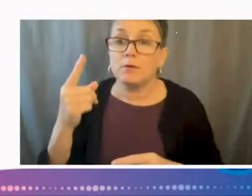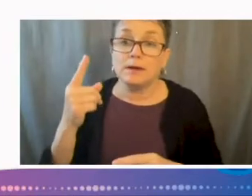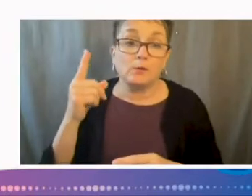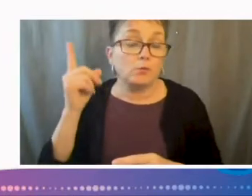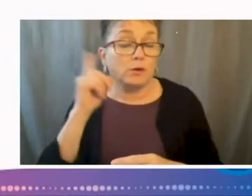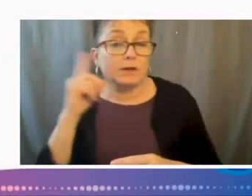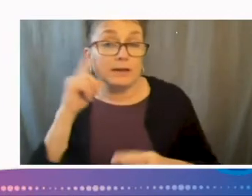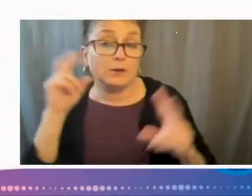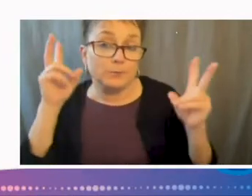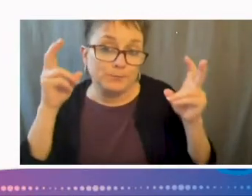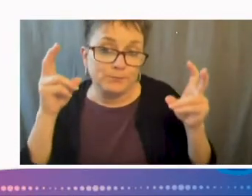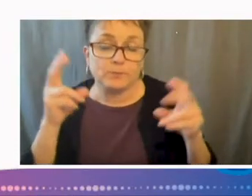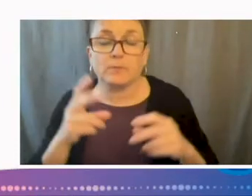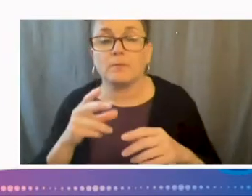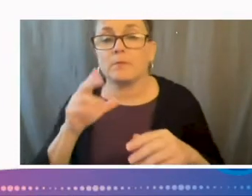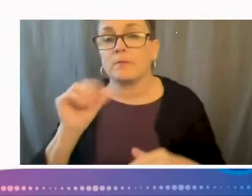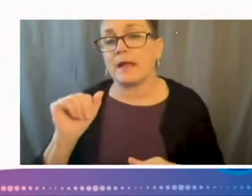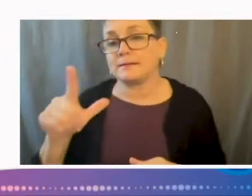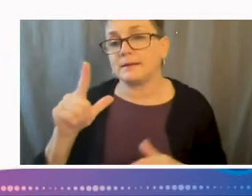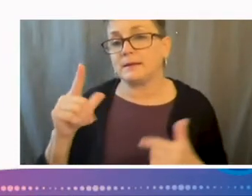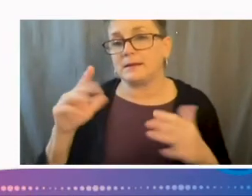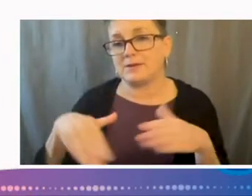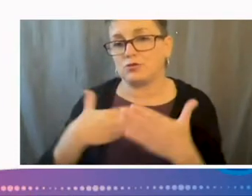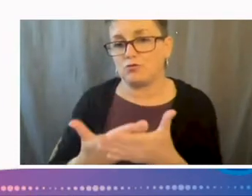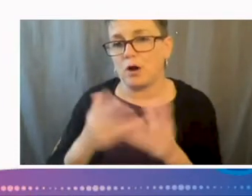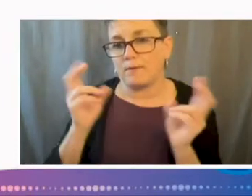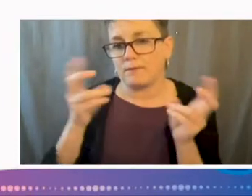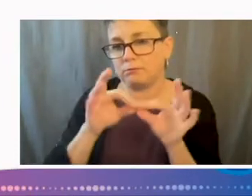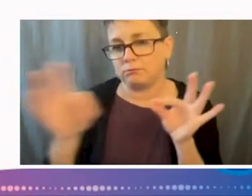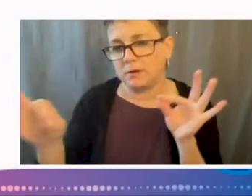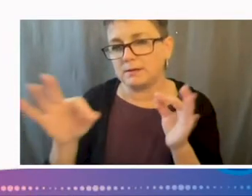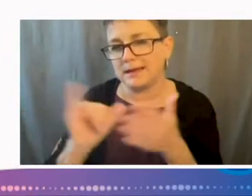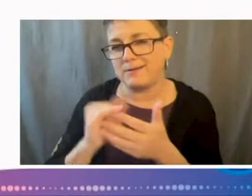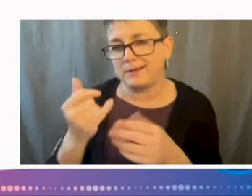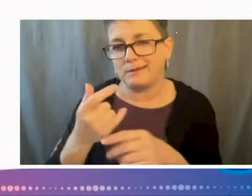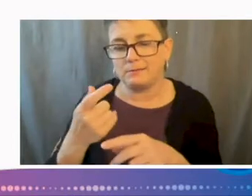phrase. The operations center and telephone delays.